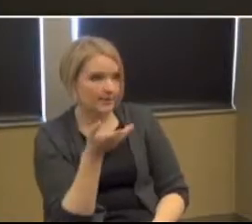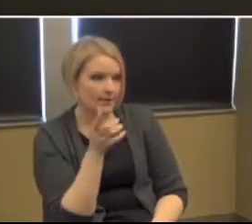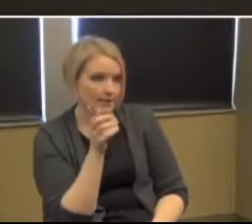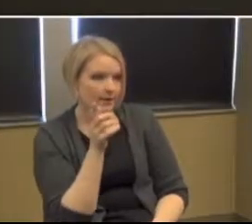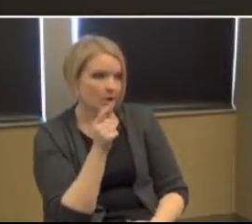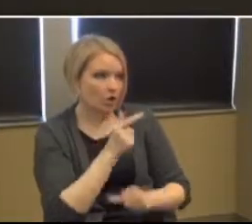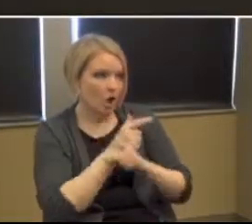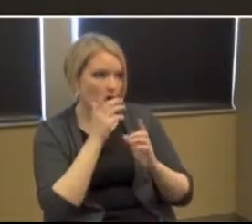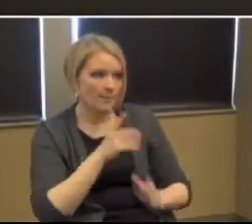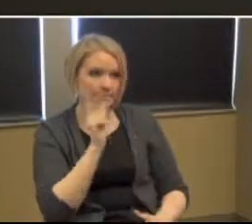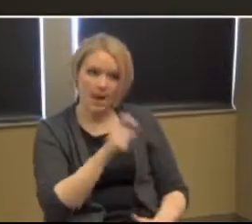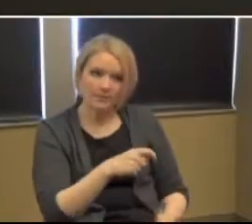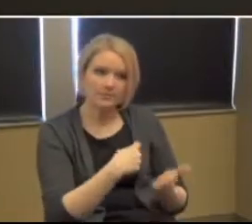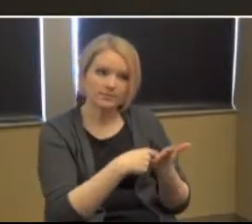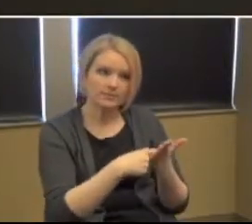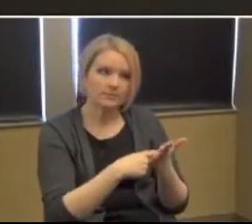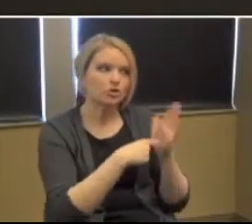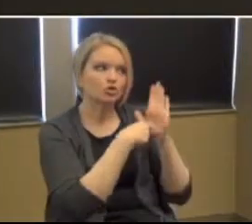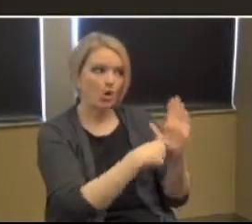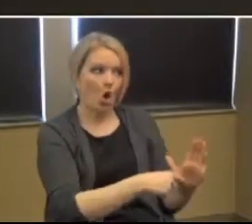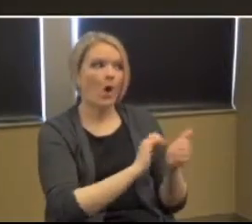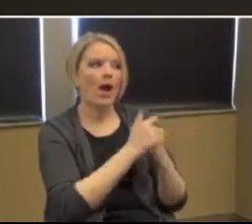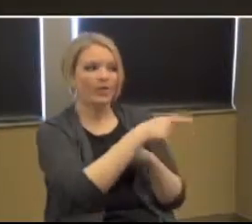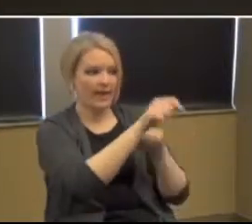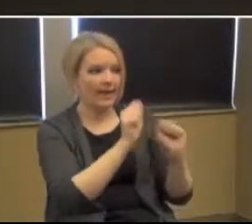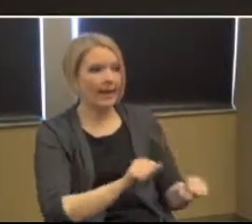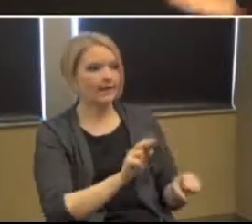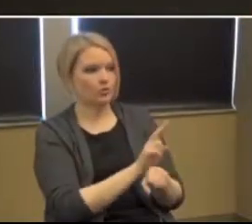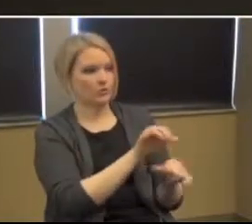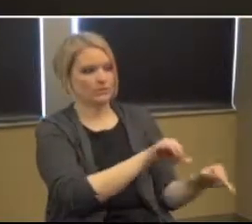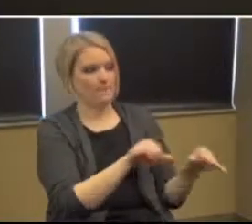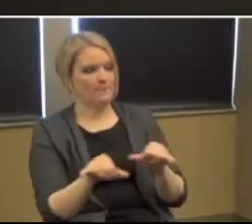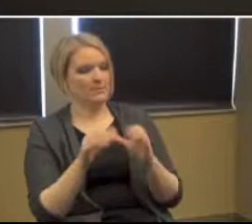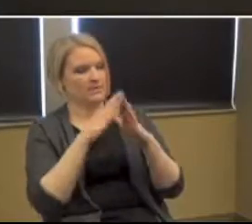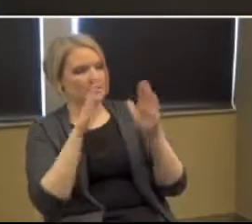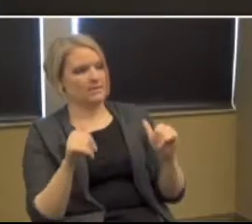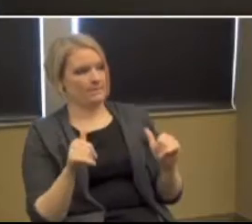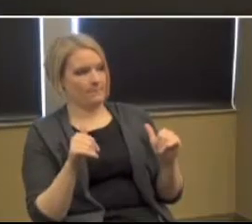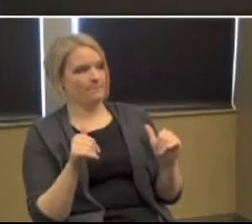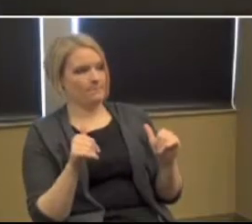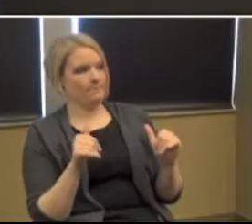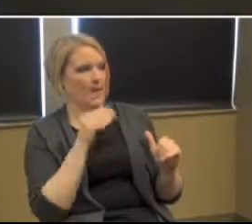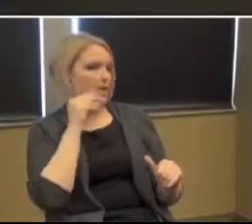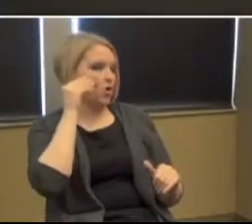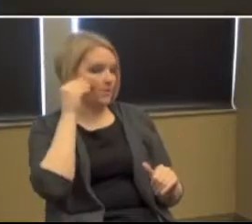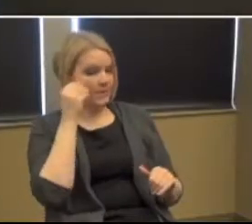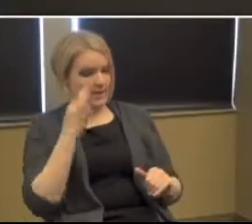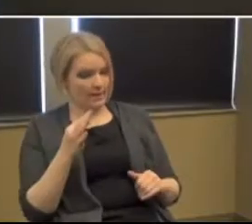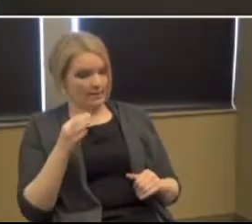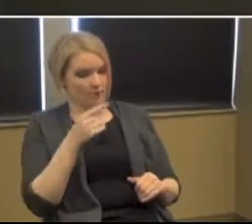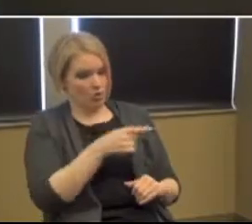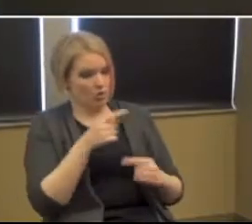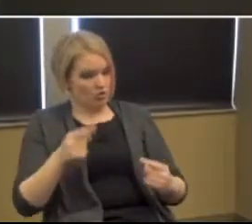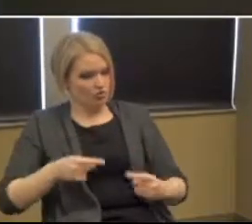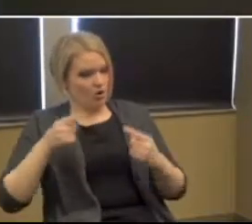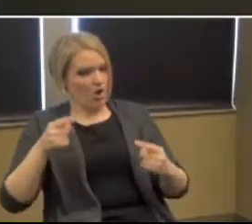guardian about how they can use that same system in their home. Because if you're struggling to get them to do something at school,